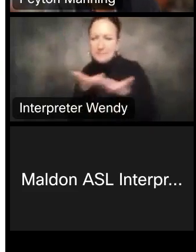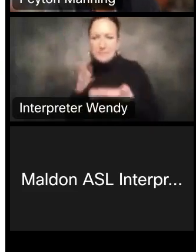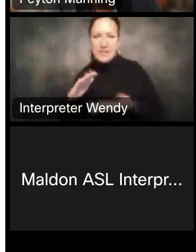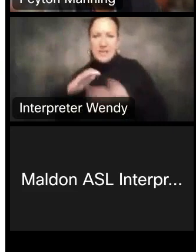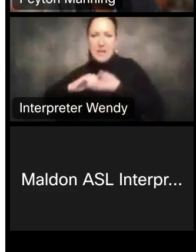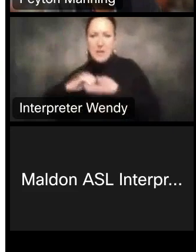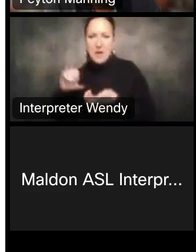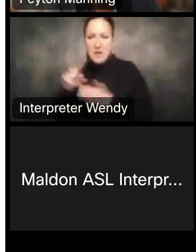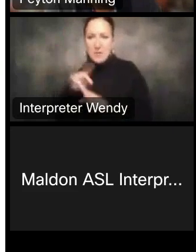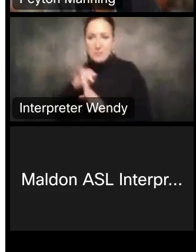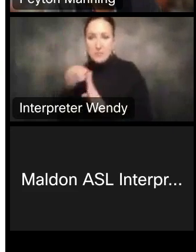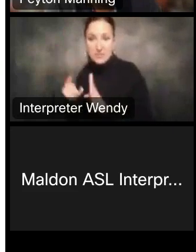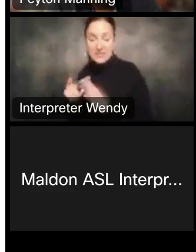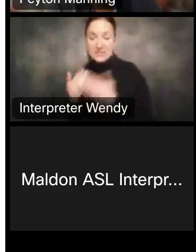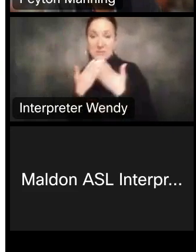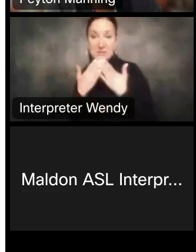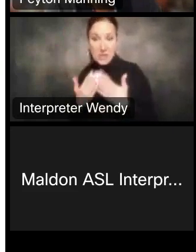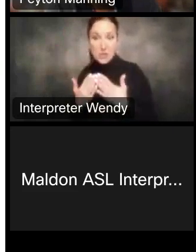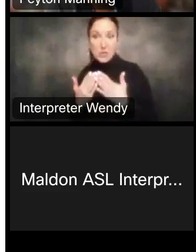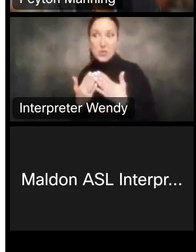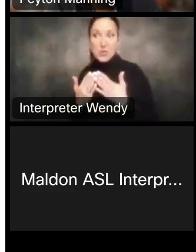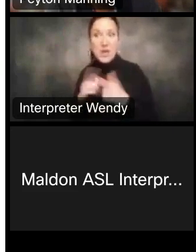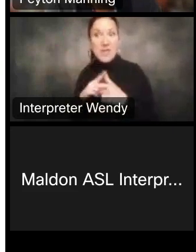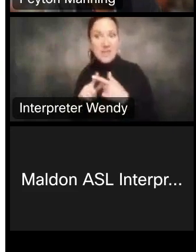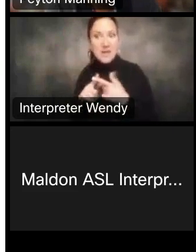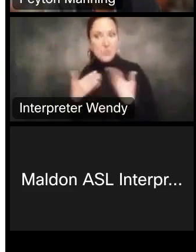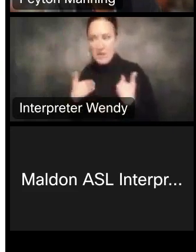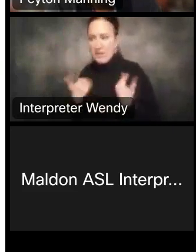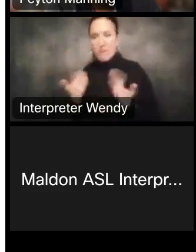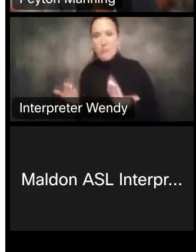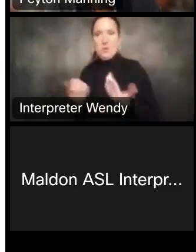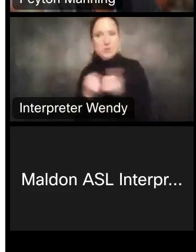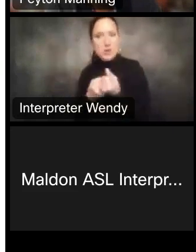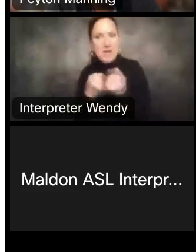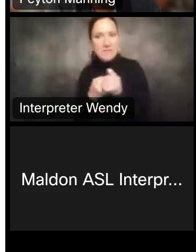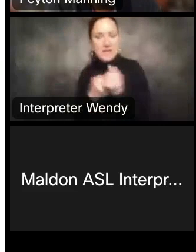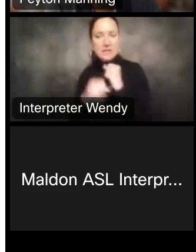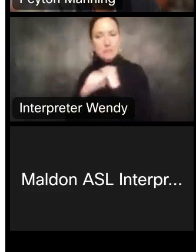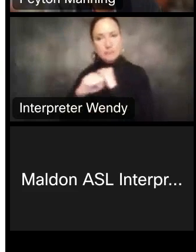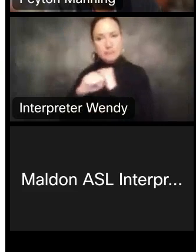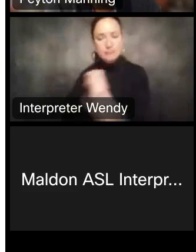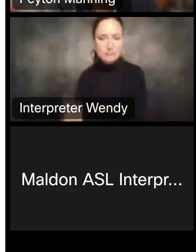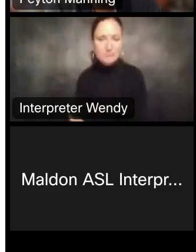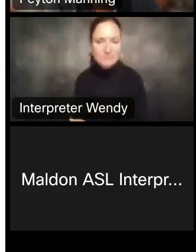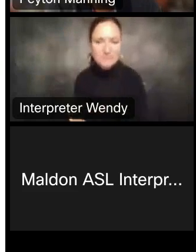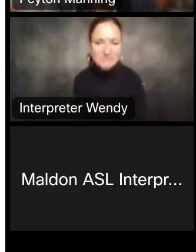is something that'd be great to hear. And then just so that we can then start advocating for that.